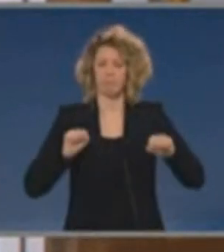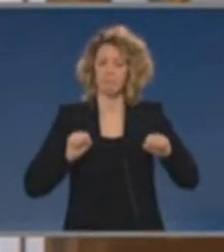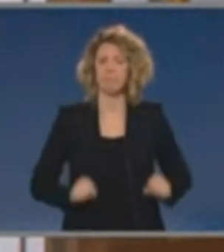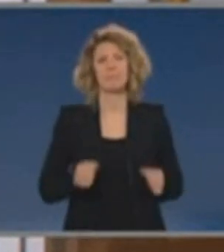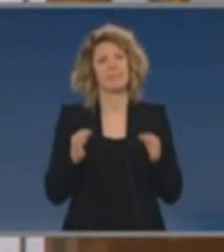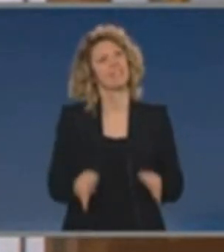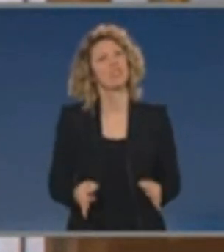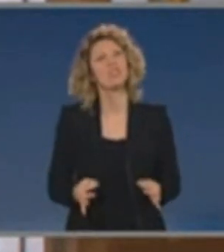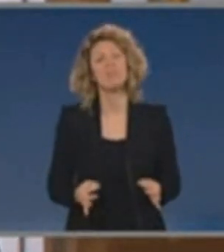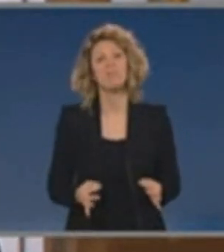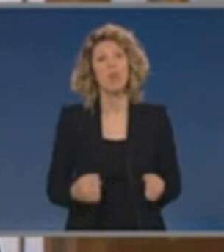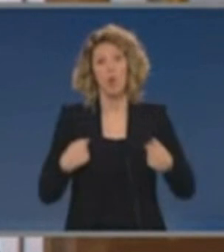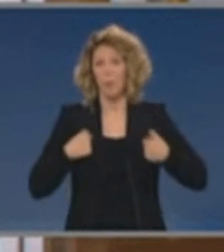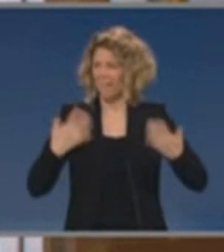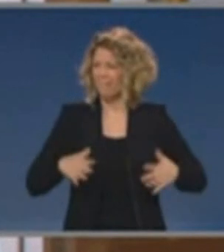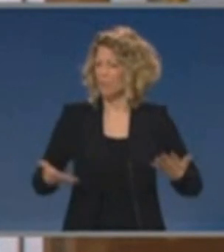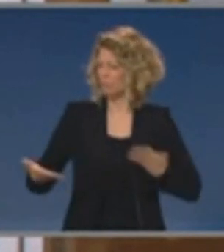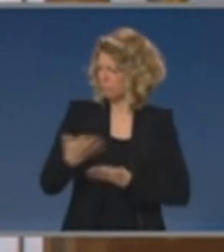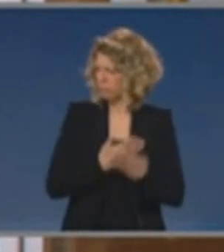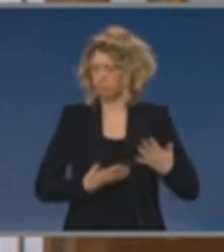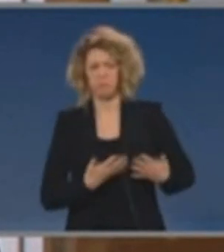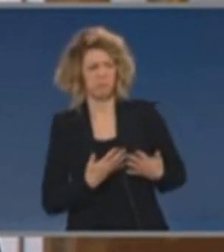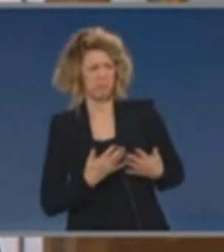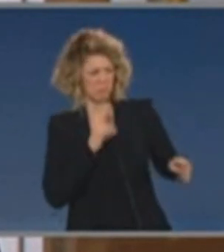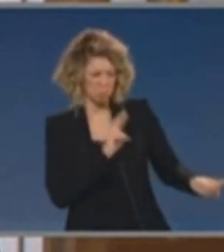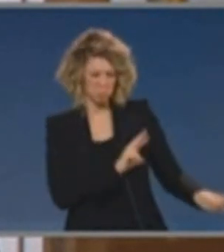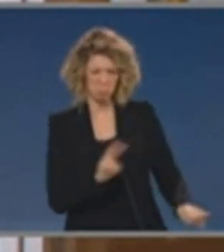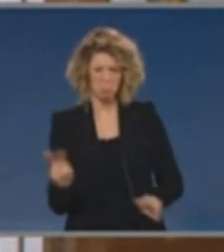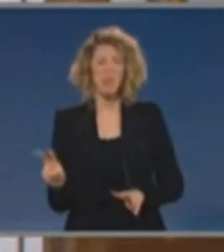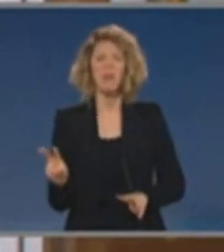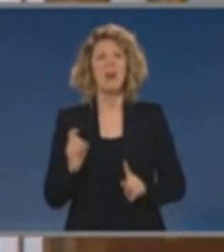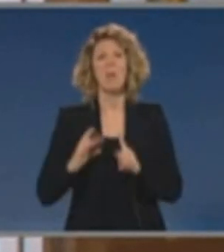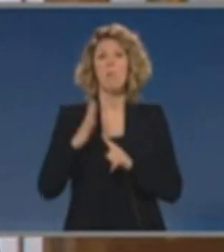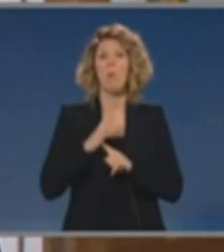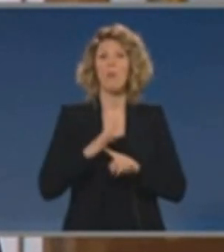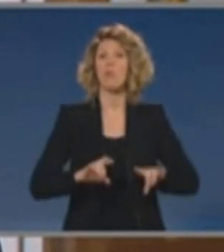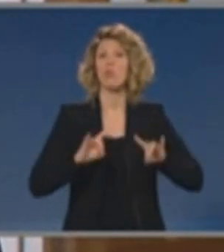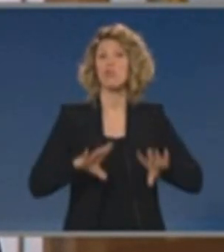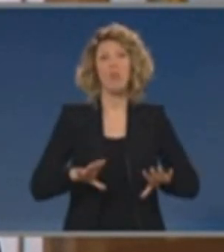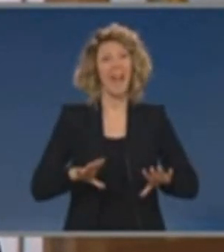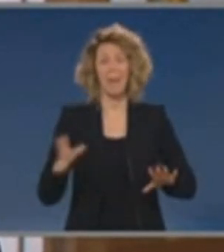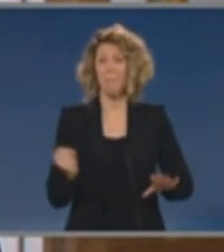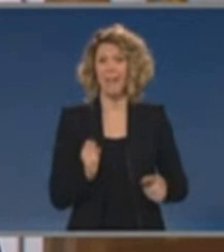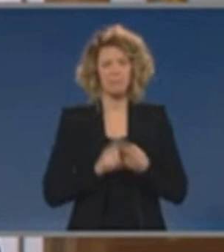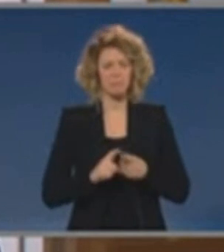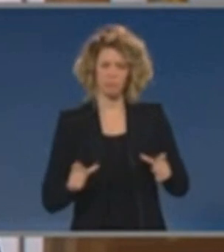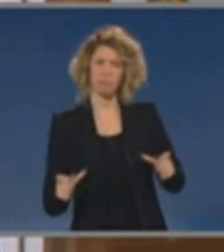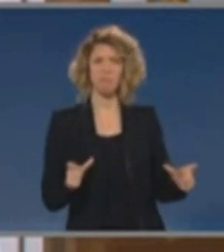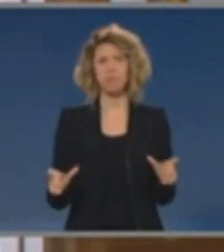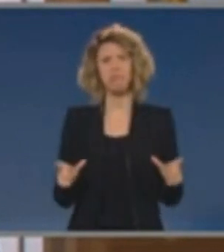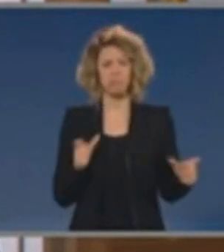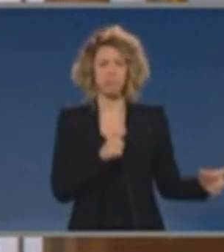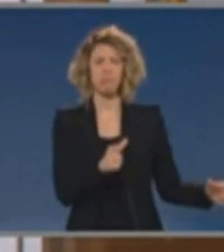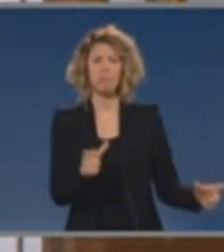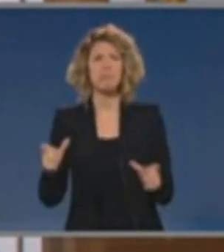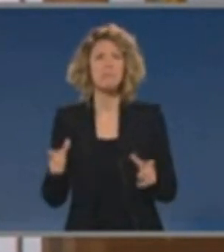taken these steps today to enhance and to protect the national interest. With respect